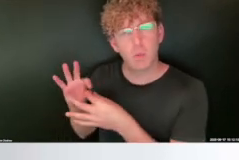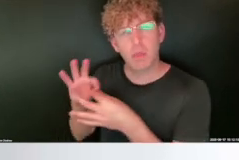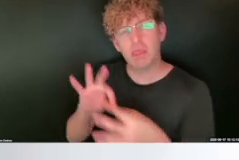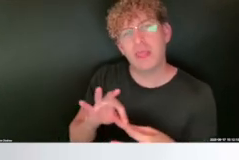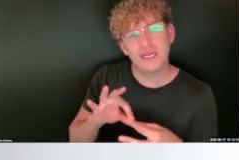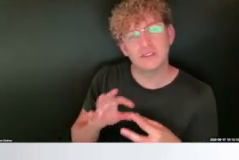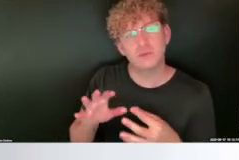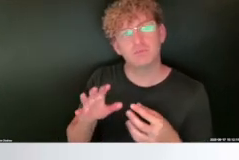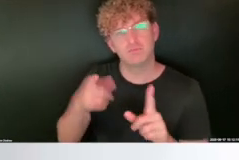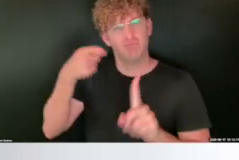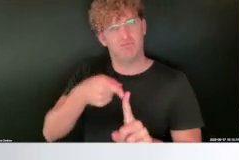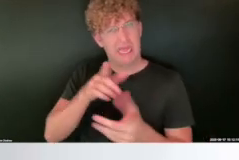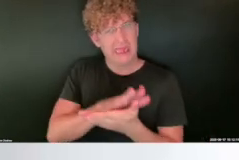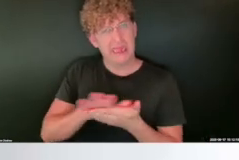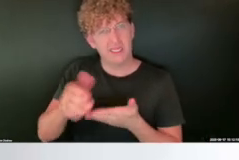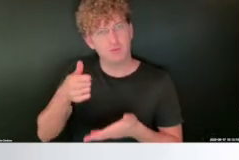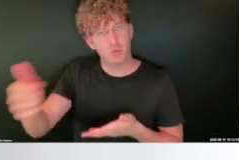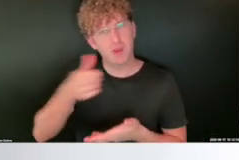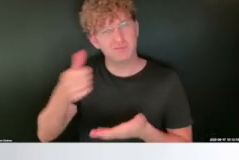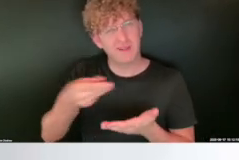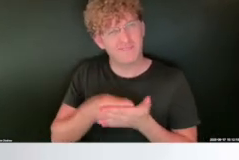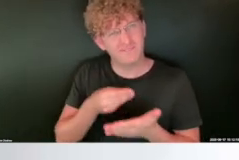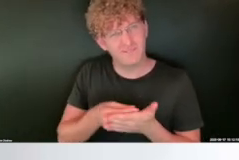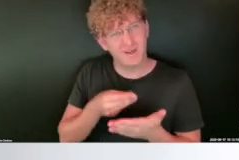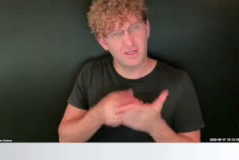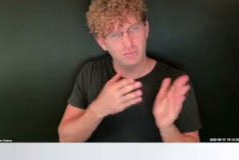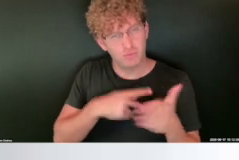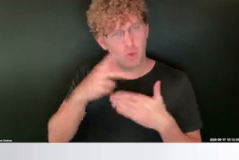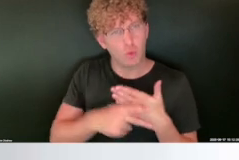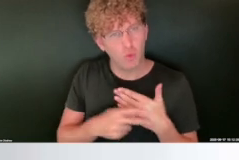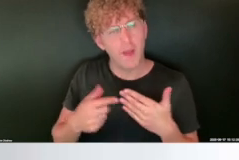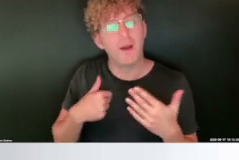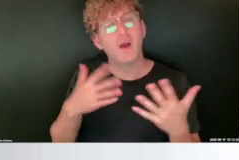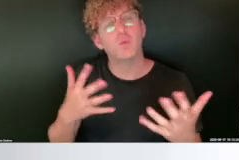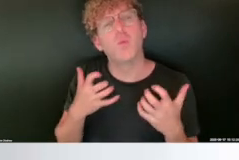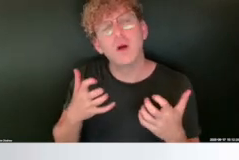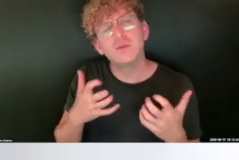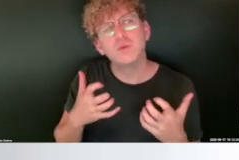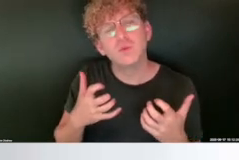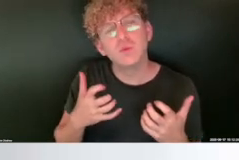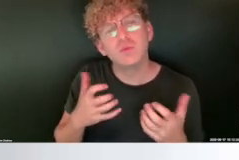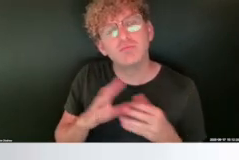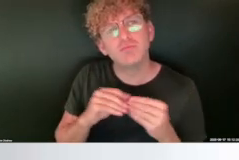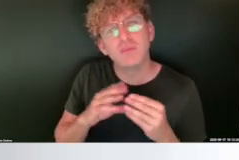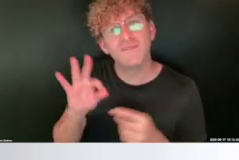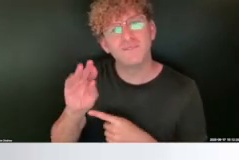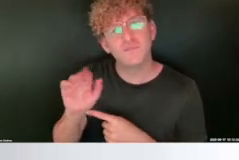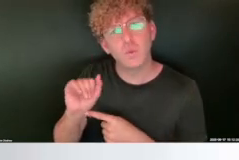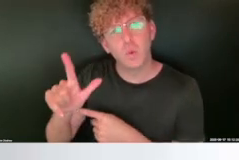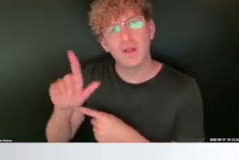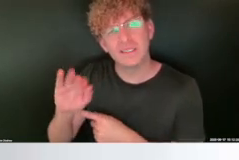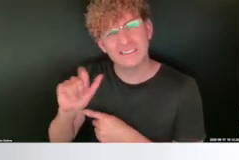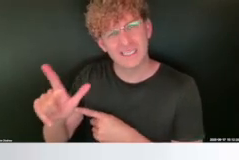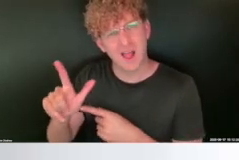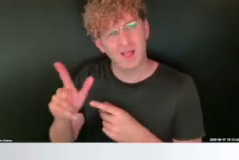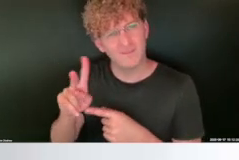Funding Program. And I would just want to reflect on the fuel cell vouchers that currently only result in 10% of any